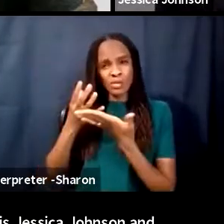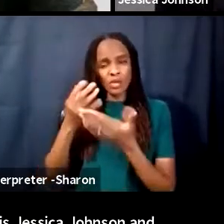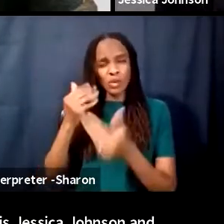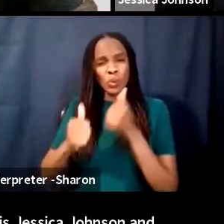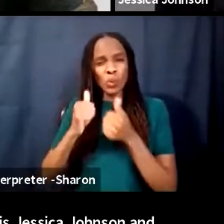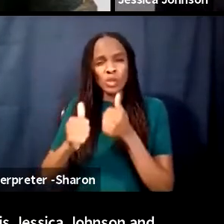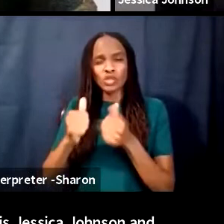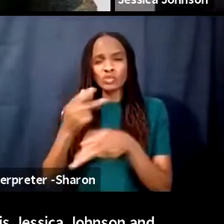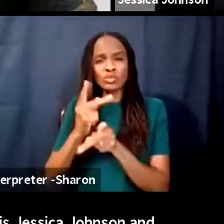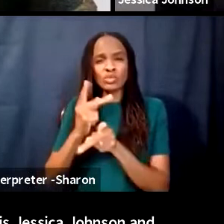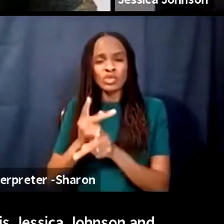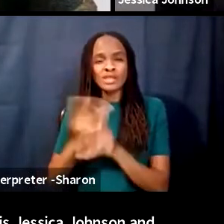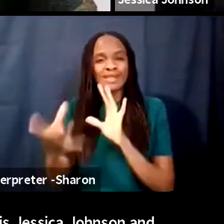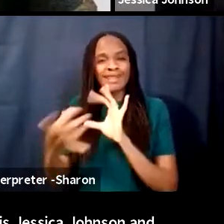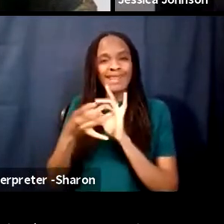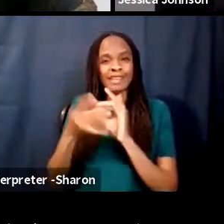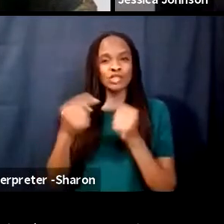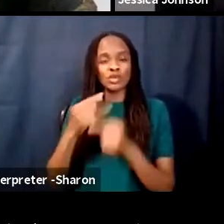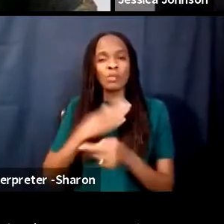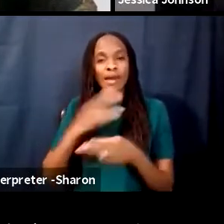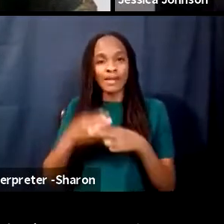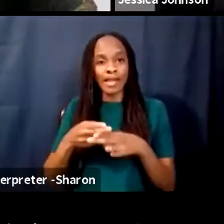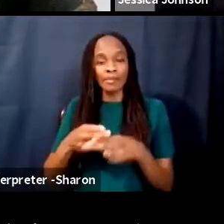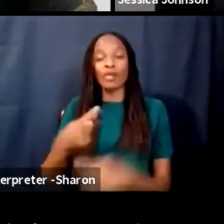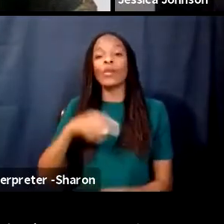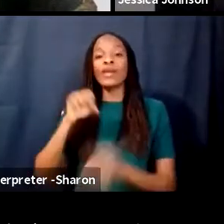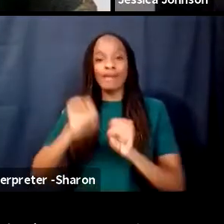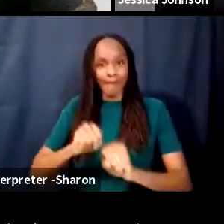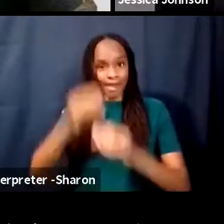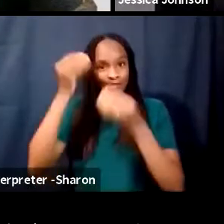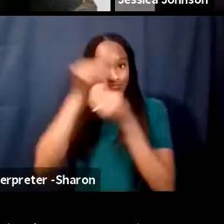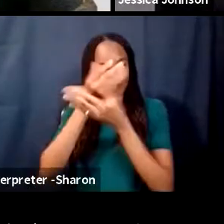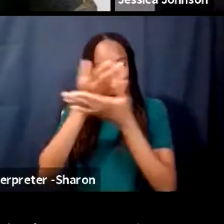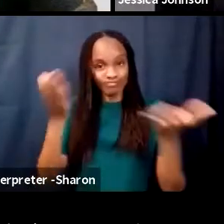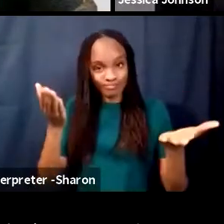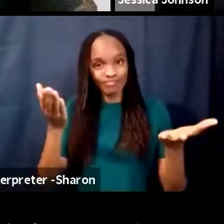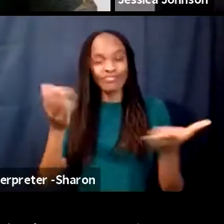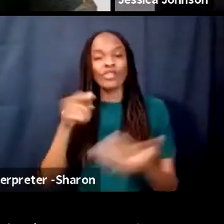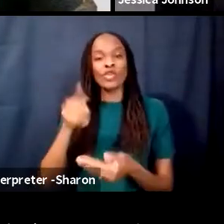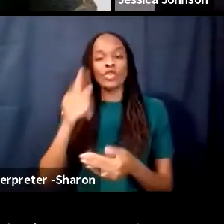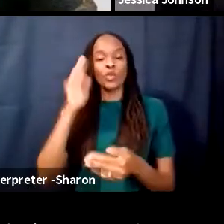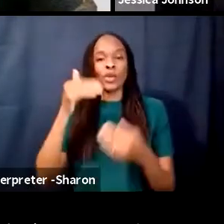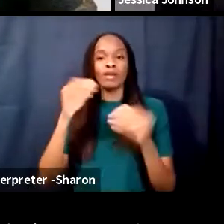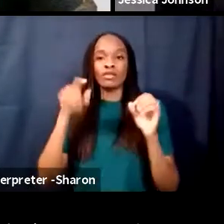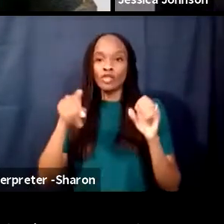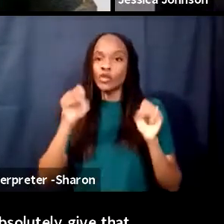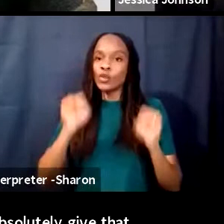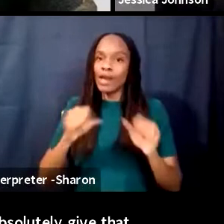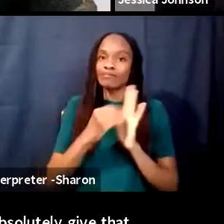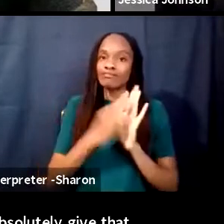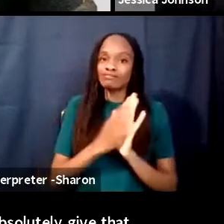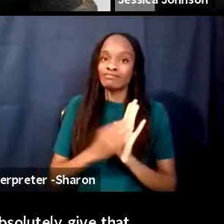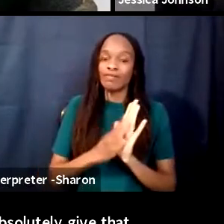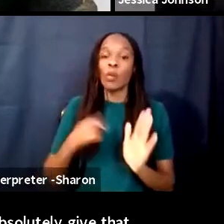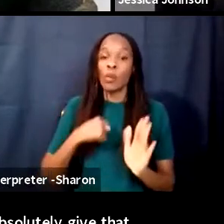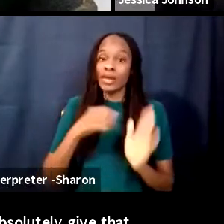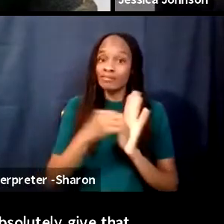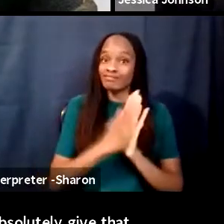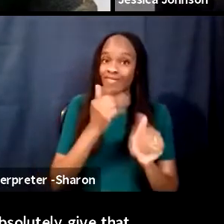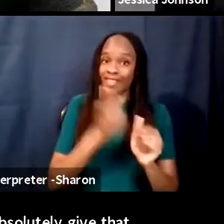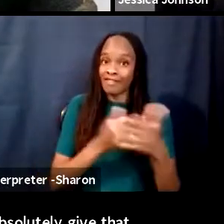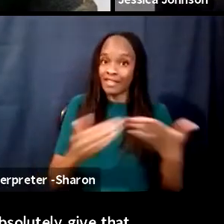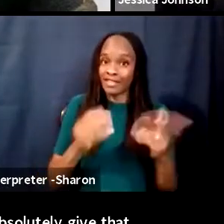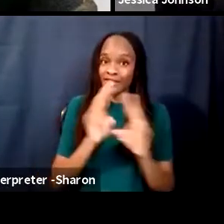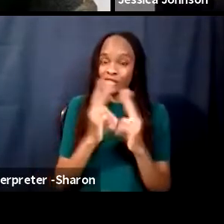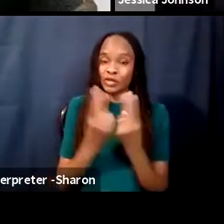to my name that I have?" We can absolutely give you that information so that you have that record keeping. We do keep that here at the union, and